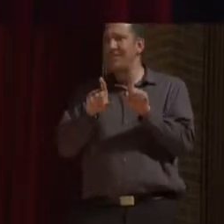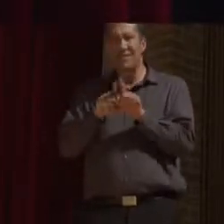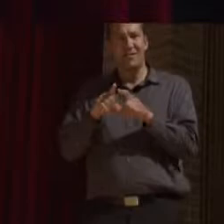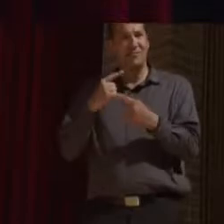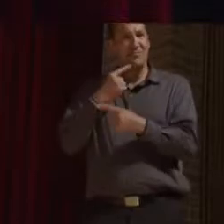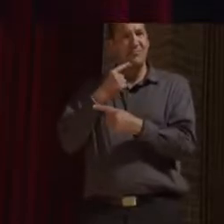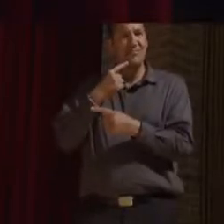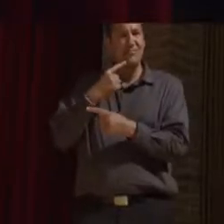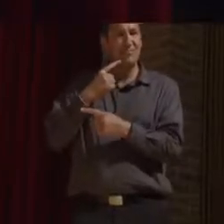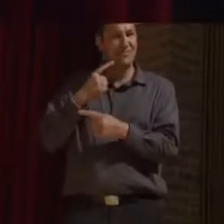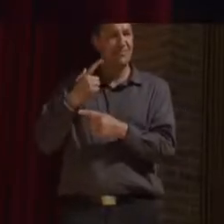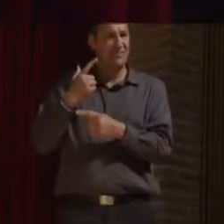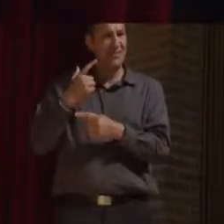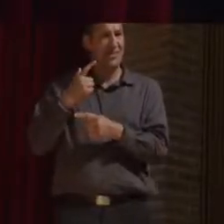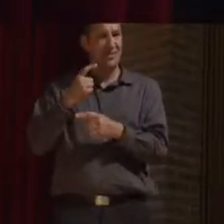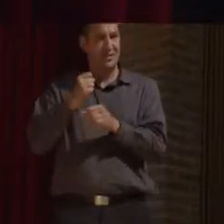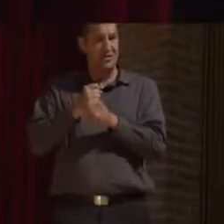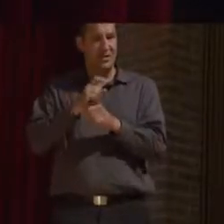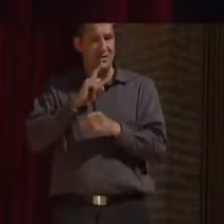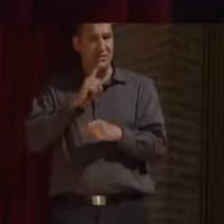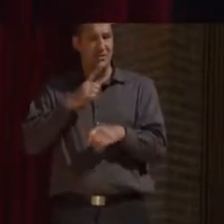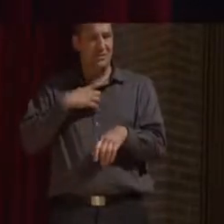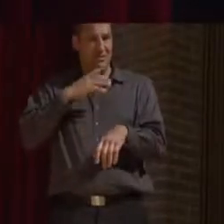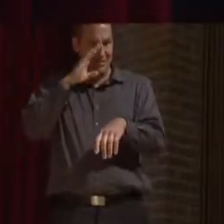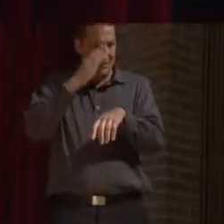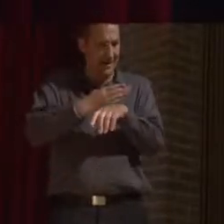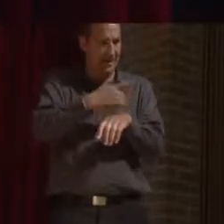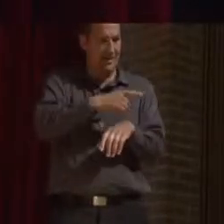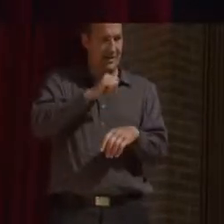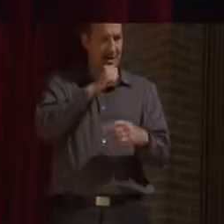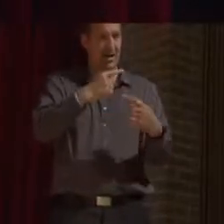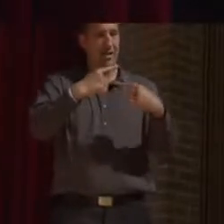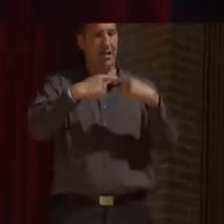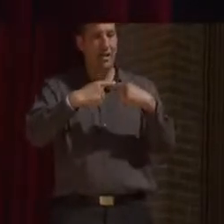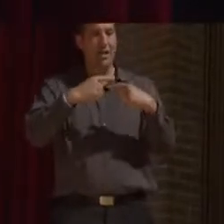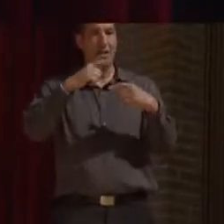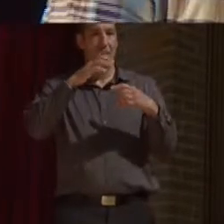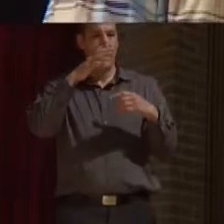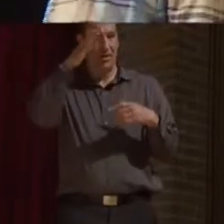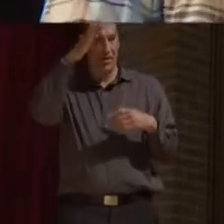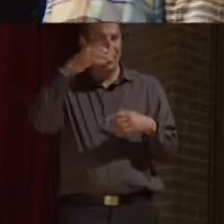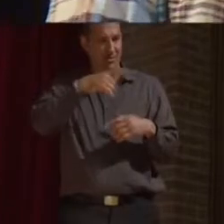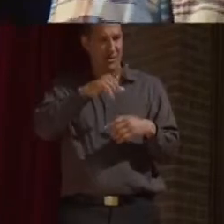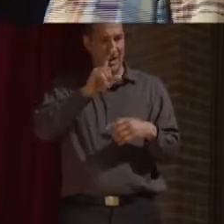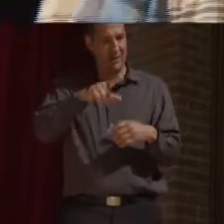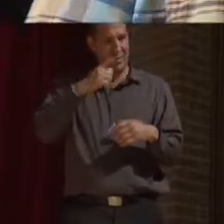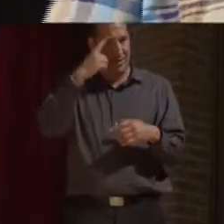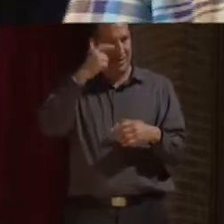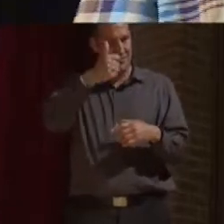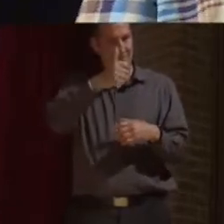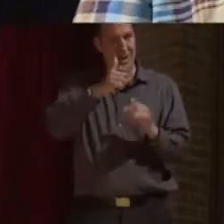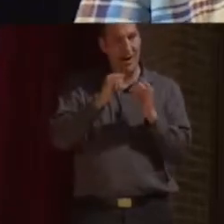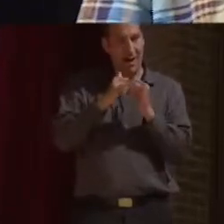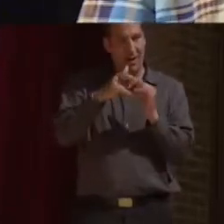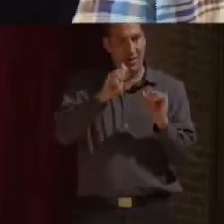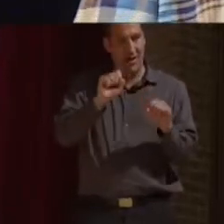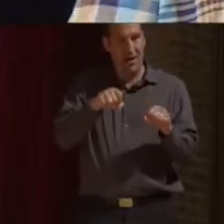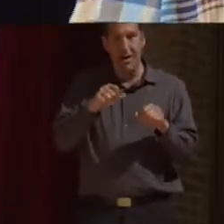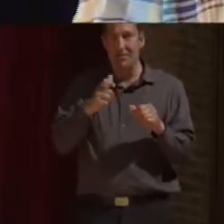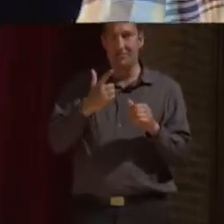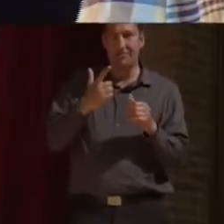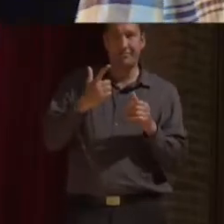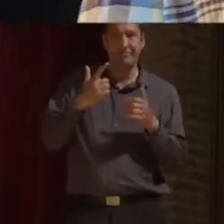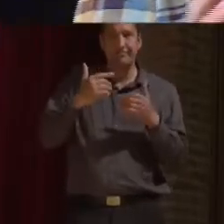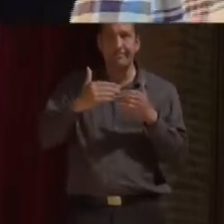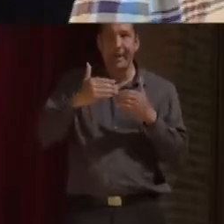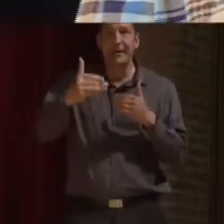him so Parker's not, relying on us, and he's self-sufficient, and he can go throughout the whole day without asking us questions, and he knows